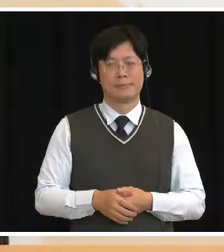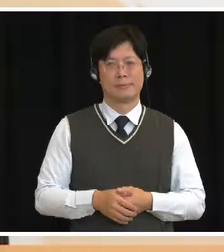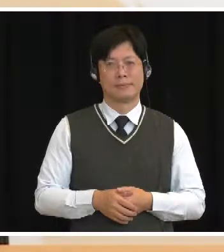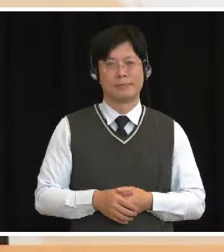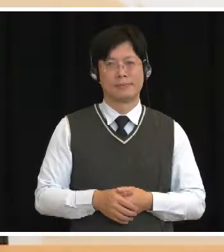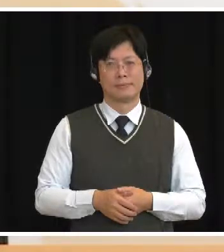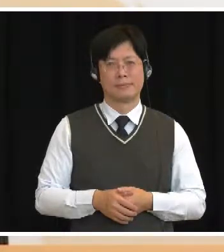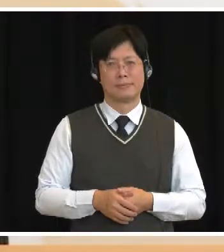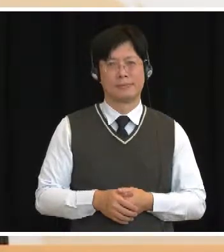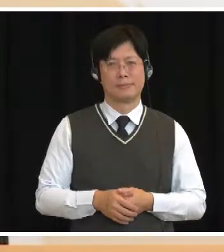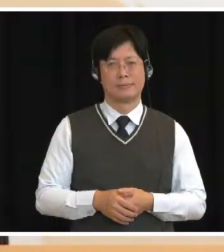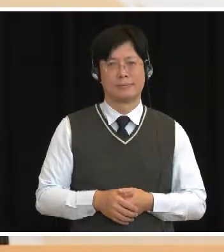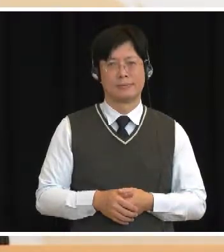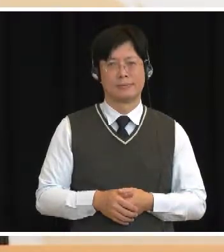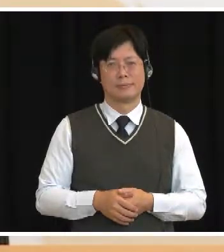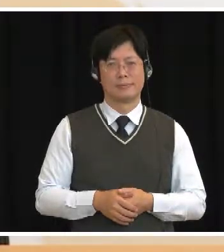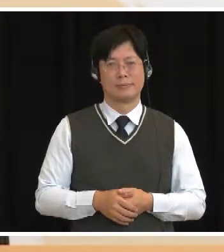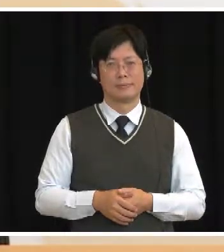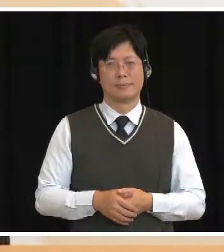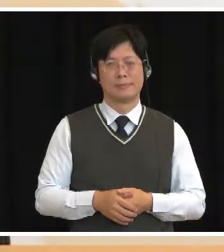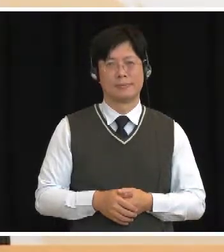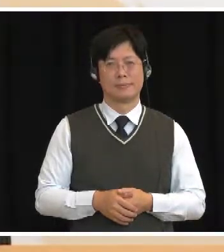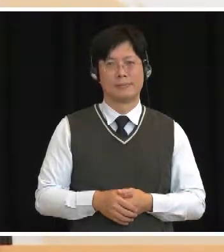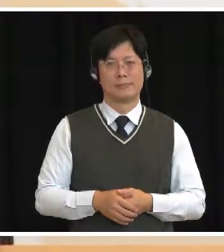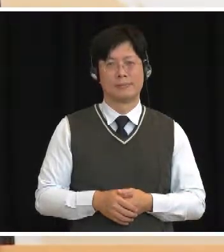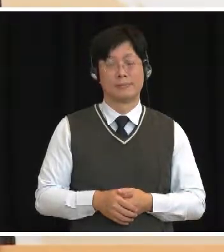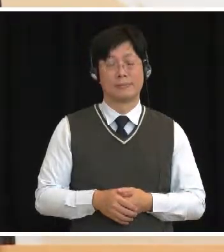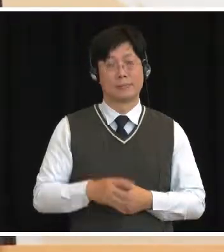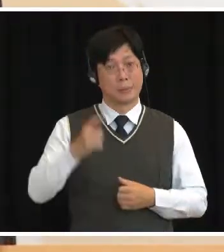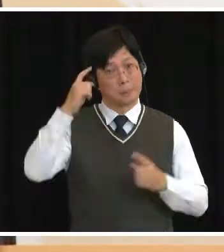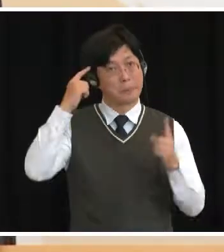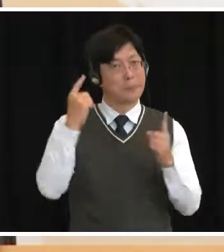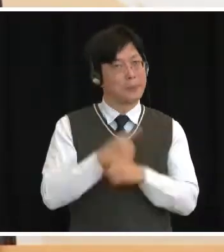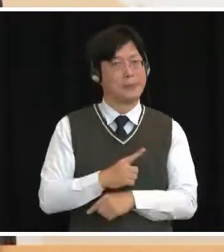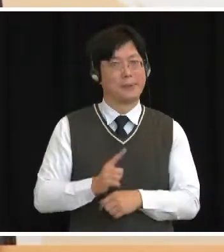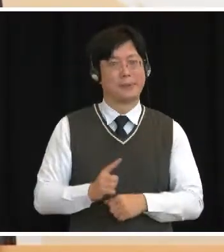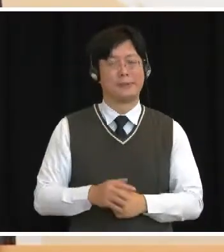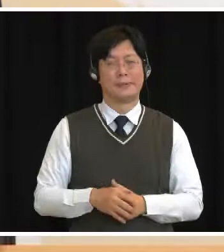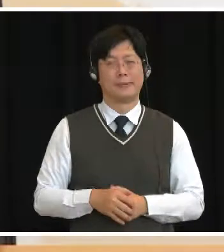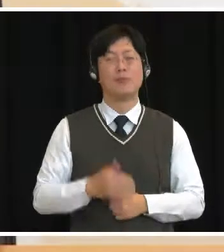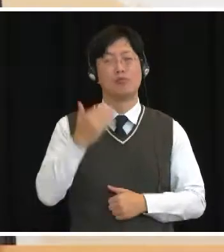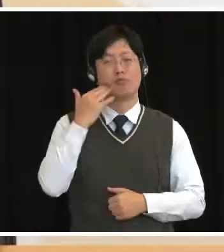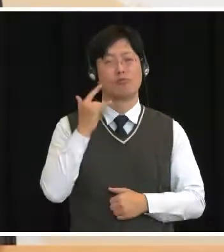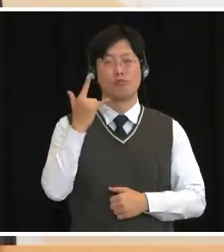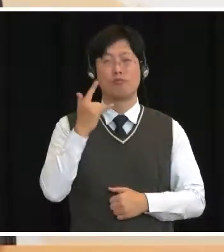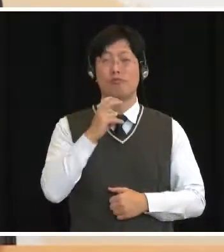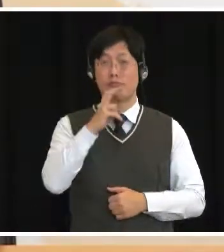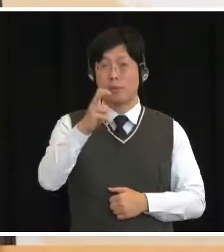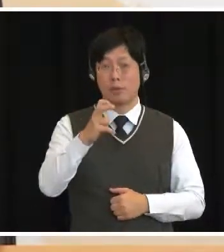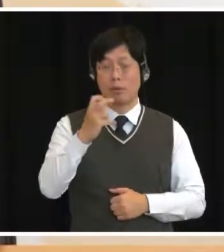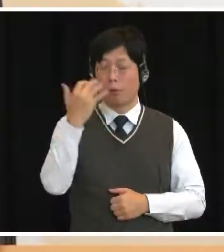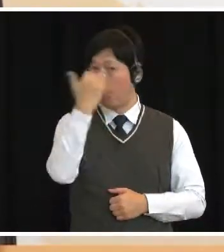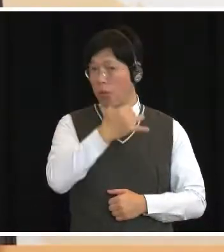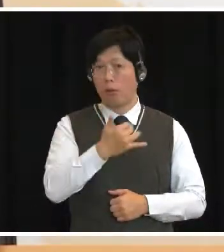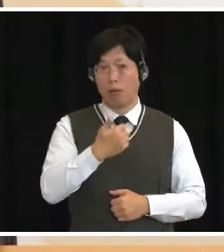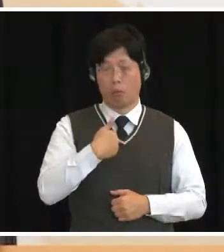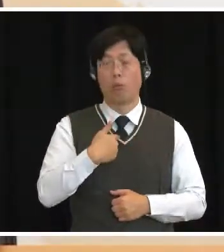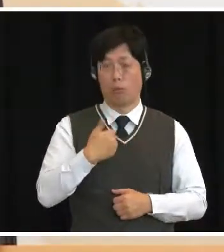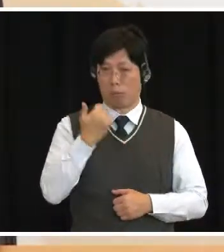of a sudden out of the sky, and when you turn 20? Or is there a developing